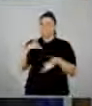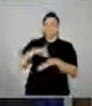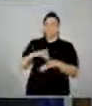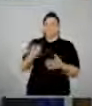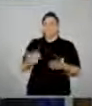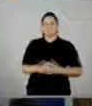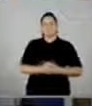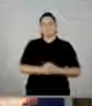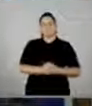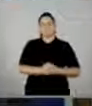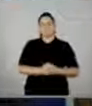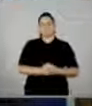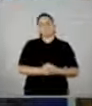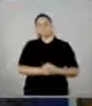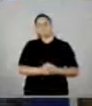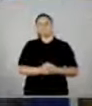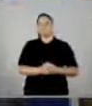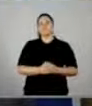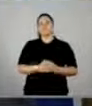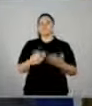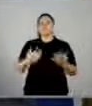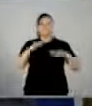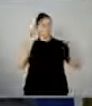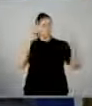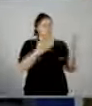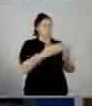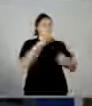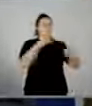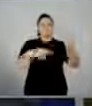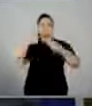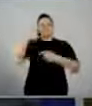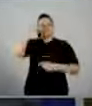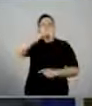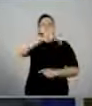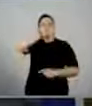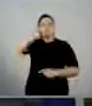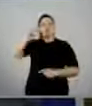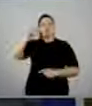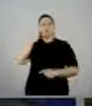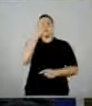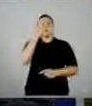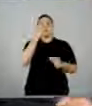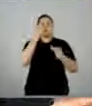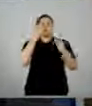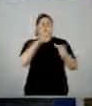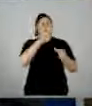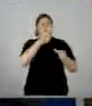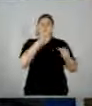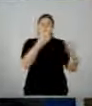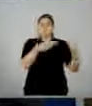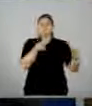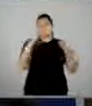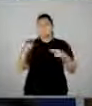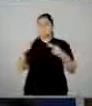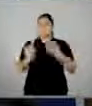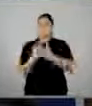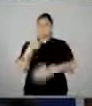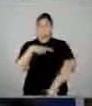To be fair, we were aware, and there were reports globally of deaths in Norwegian aged care facilities. Now, it turned out that sadly, hundreds of